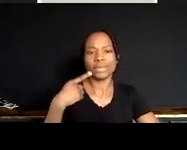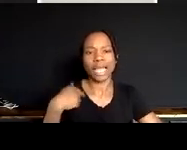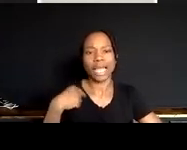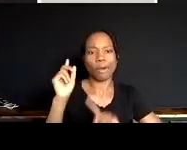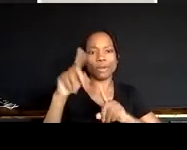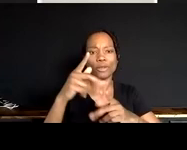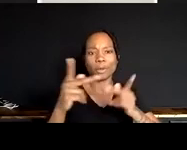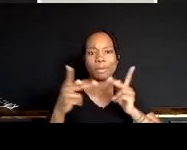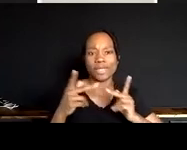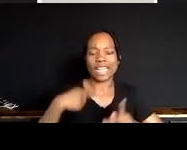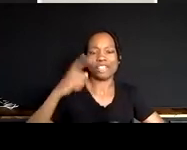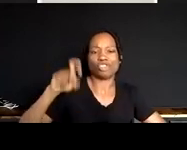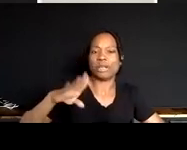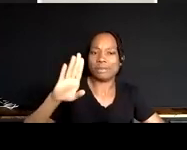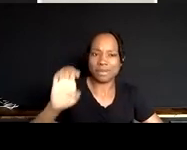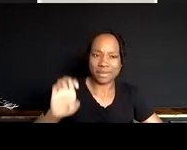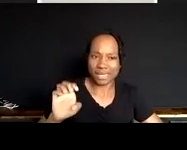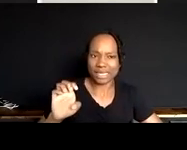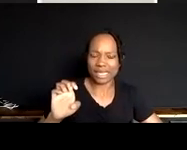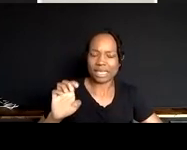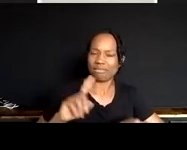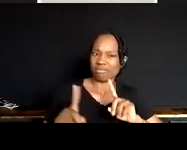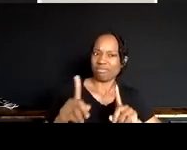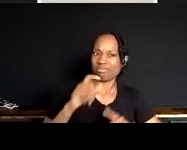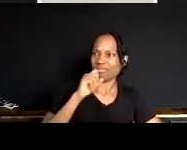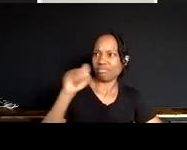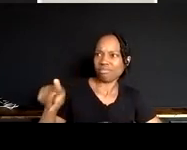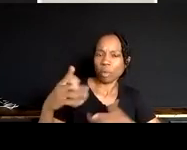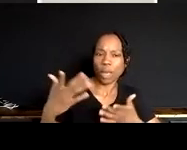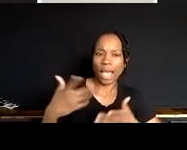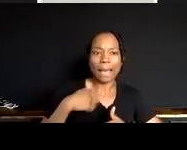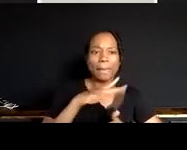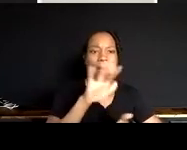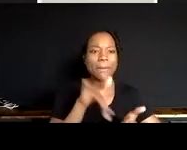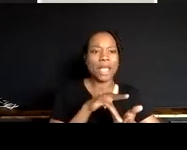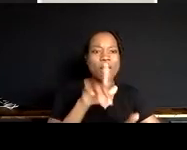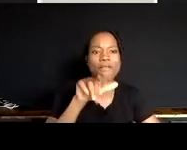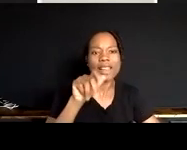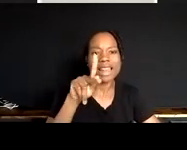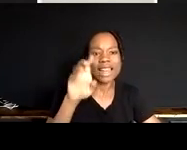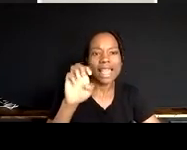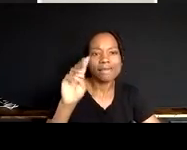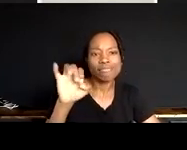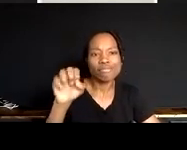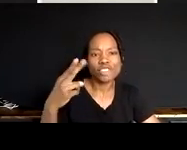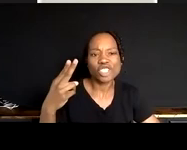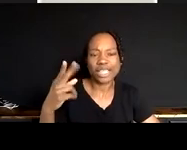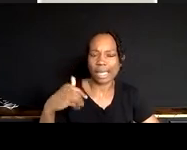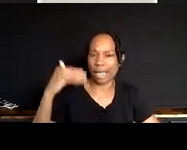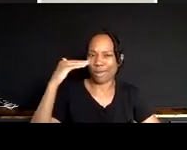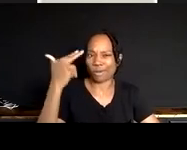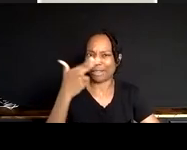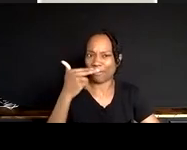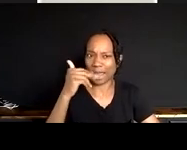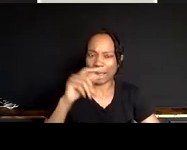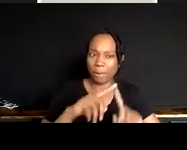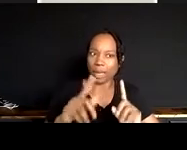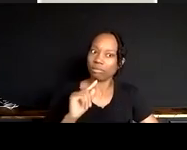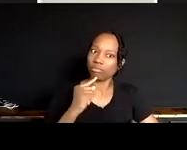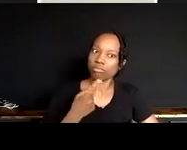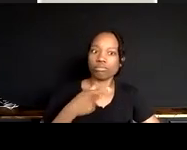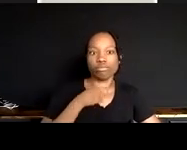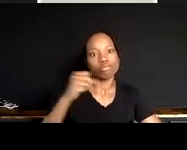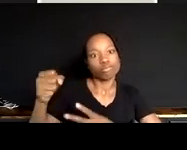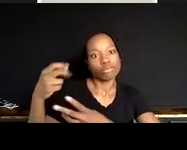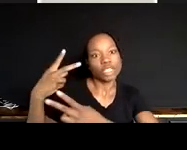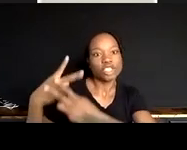Michigan. For real. I mean, no, this is not, I mean, it's funny, but this is serious, y'all. I was in jail for 5 days before they came to install new braces